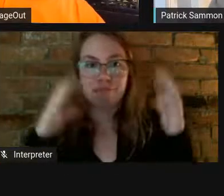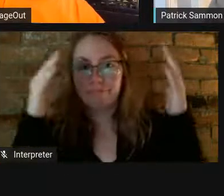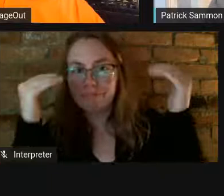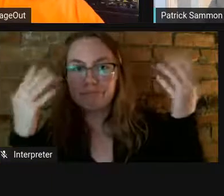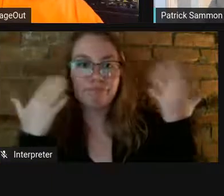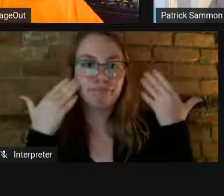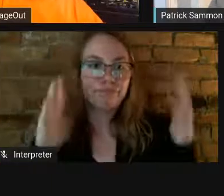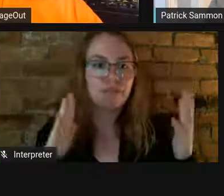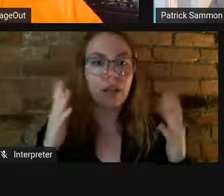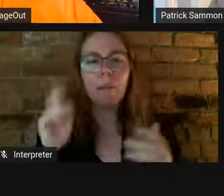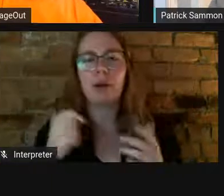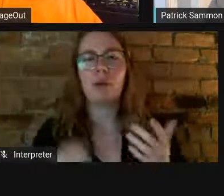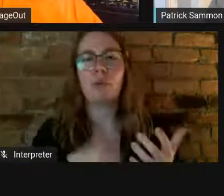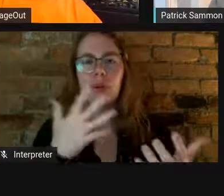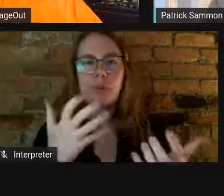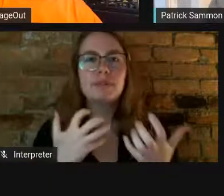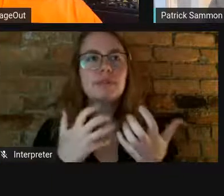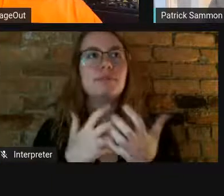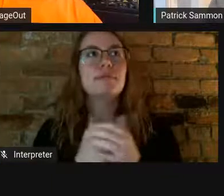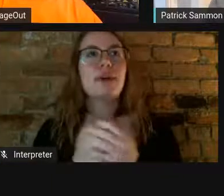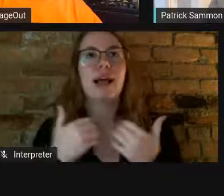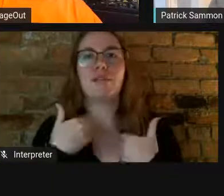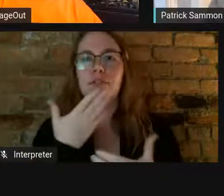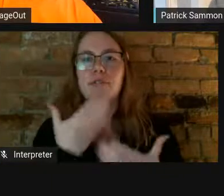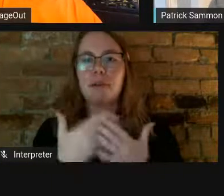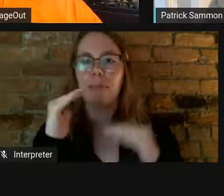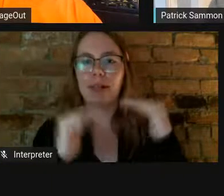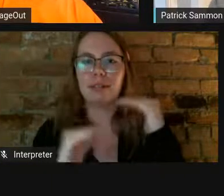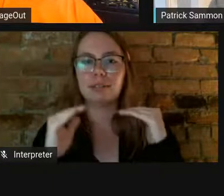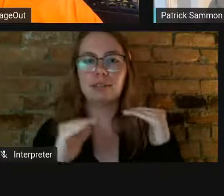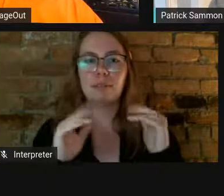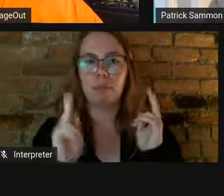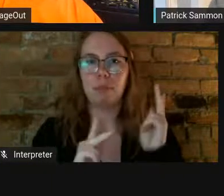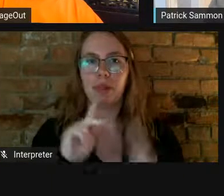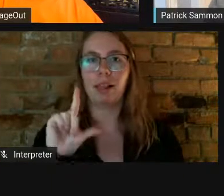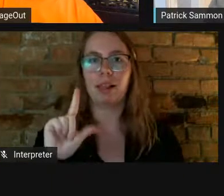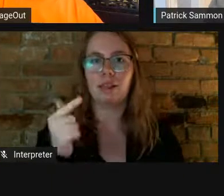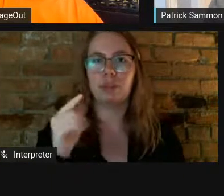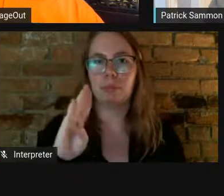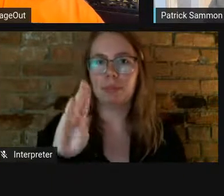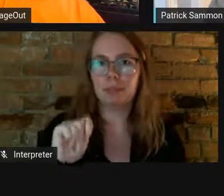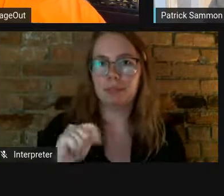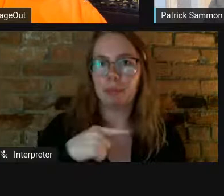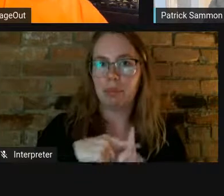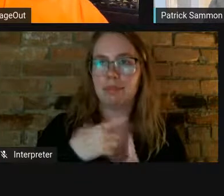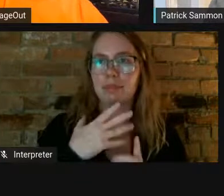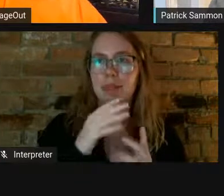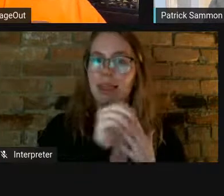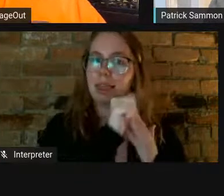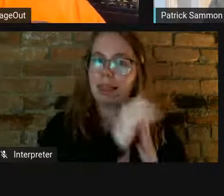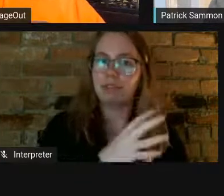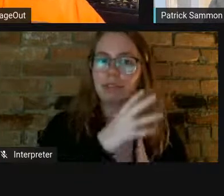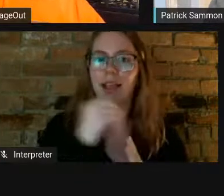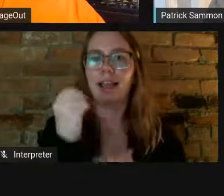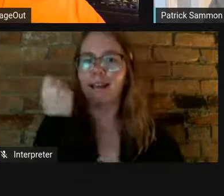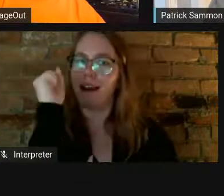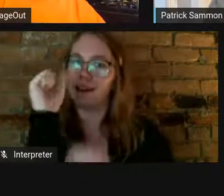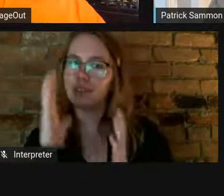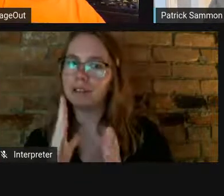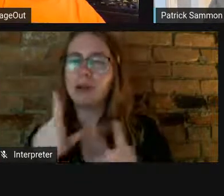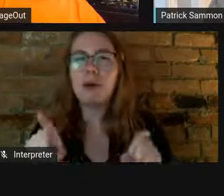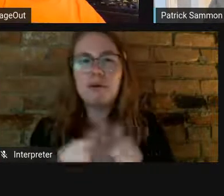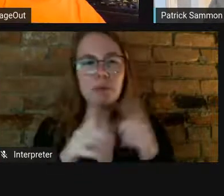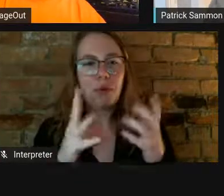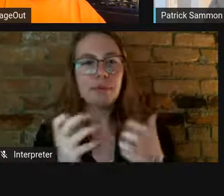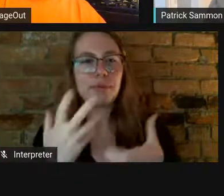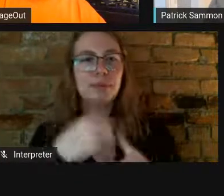great balance of LGBT plus leaders and activists, but also people that were just trying to live their lives and